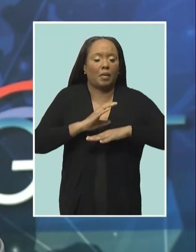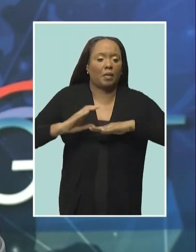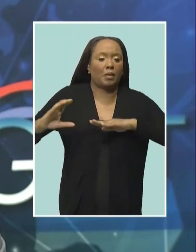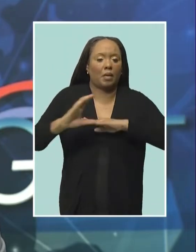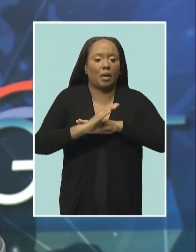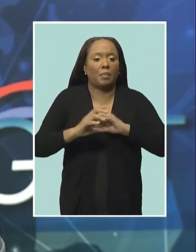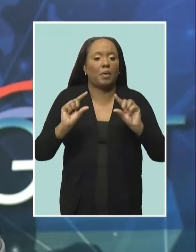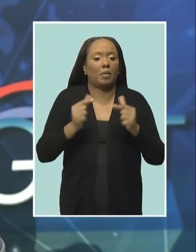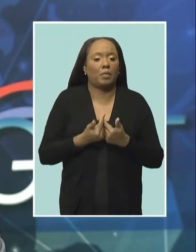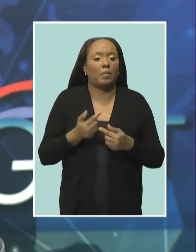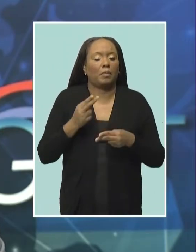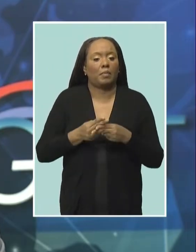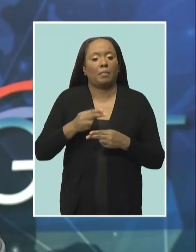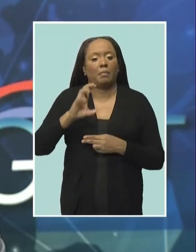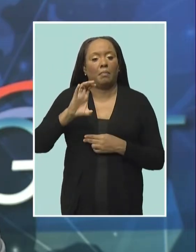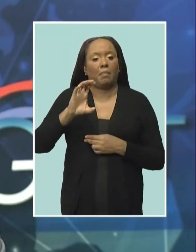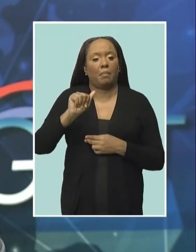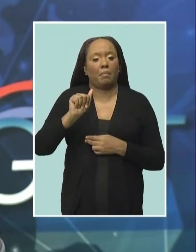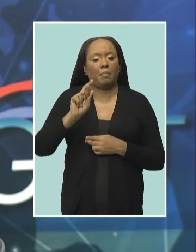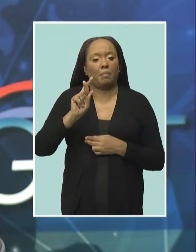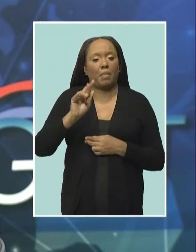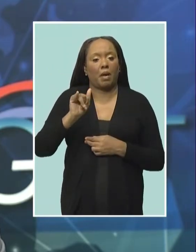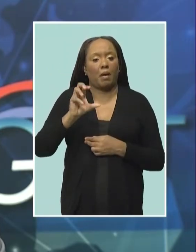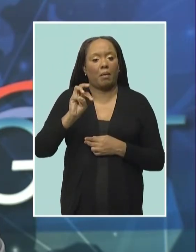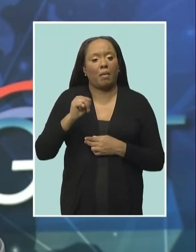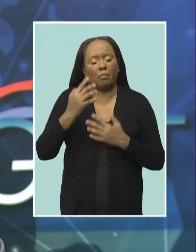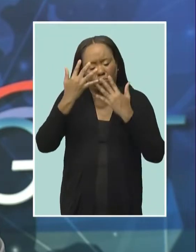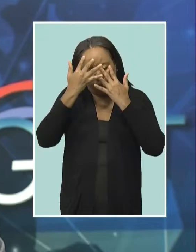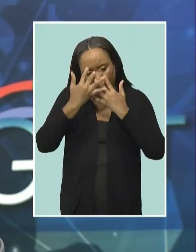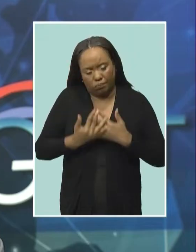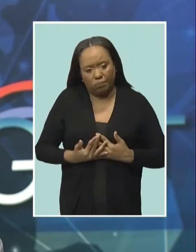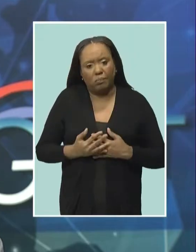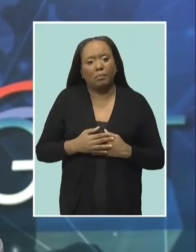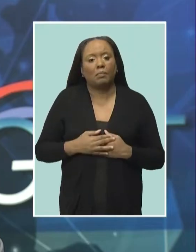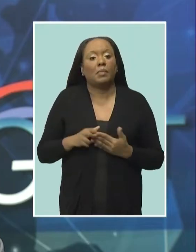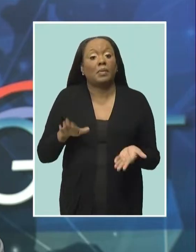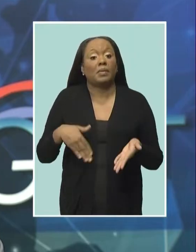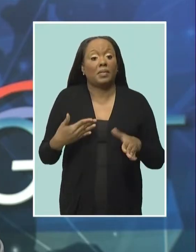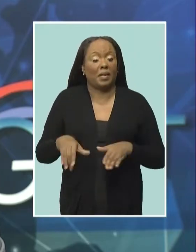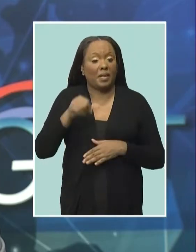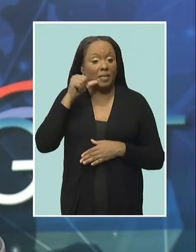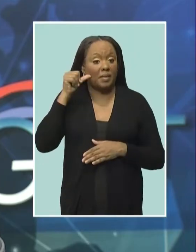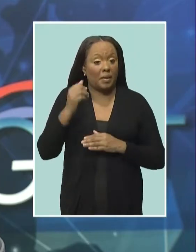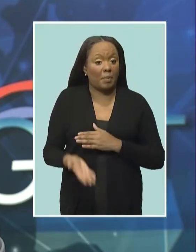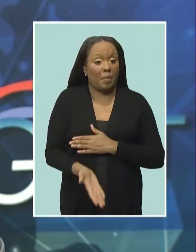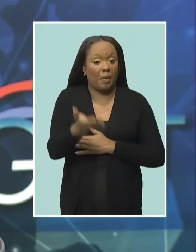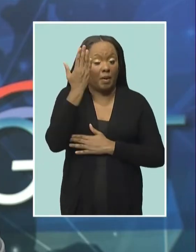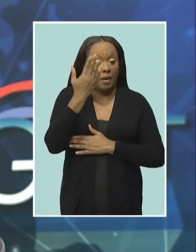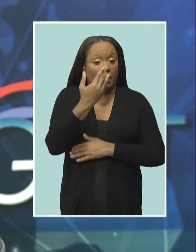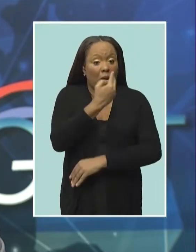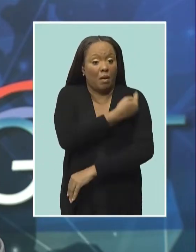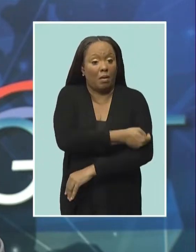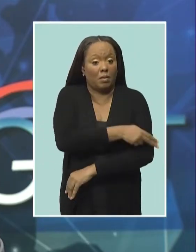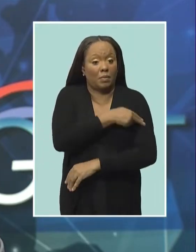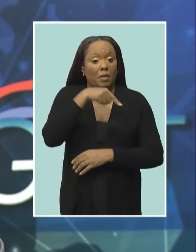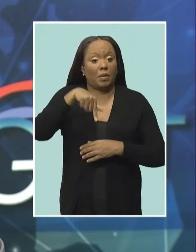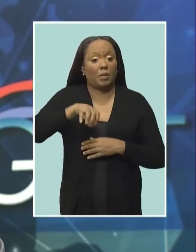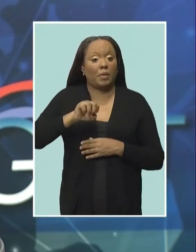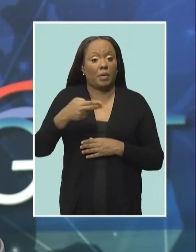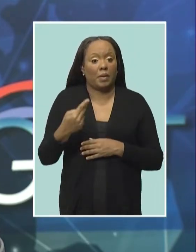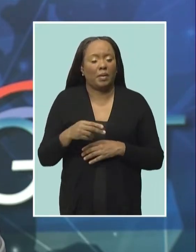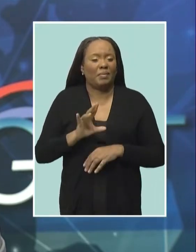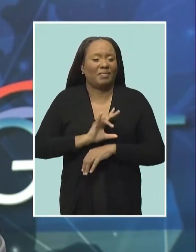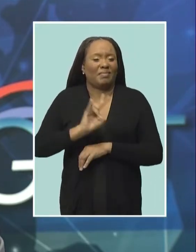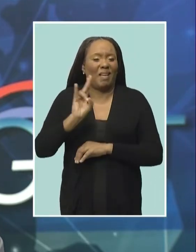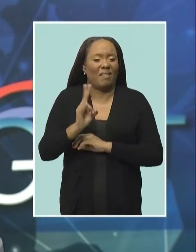says it's deeply saddened at his passing. Sir Lloyd passed away yesterday, you remember, yesterday morning just after 7 at the